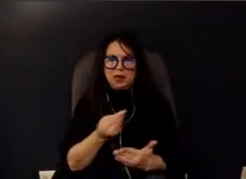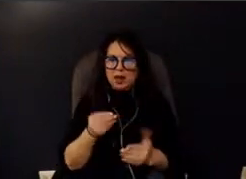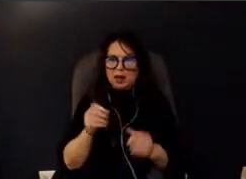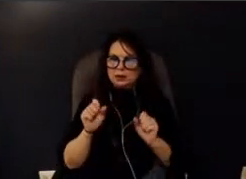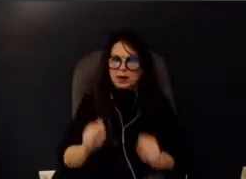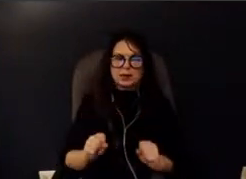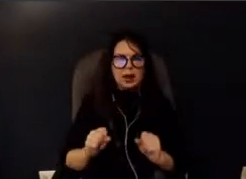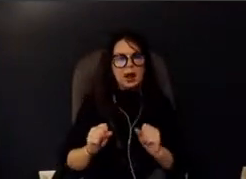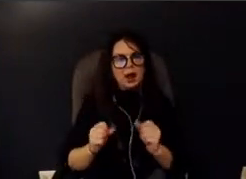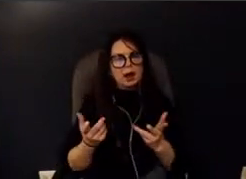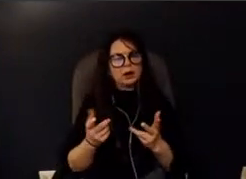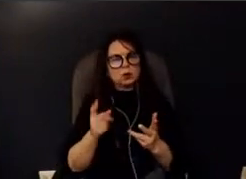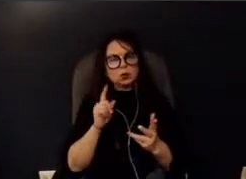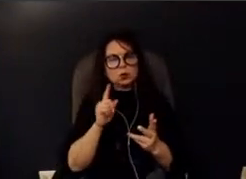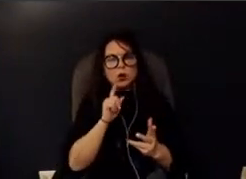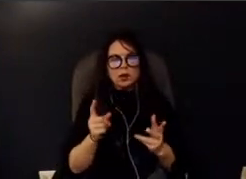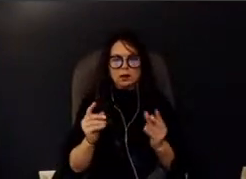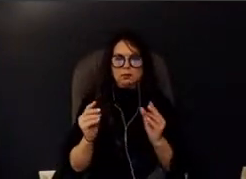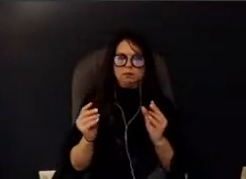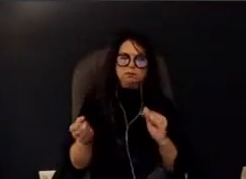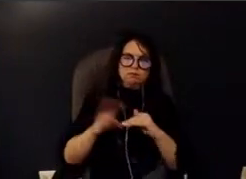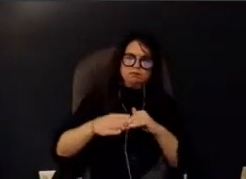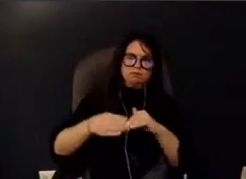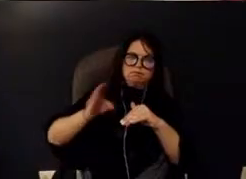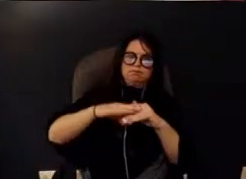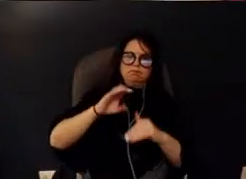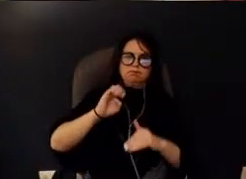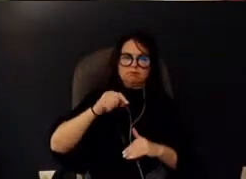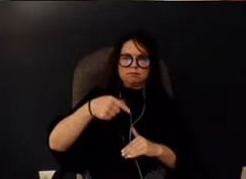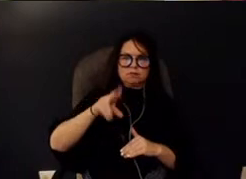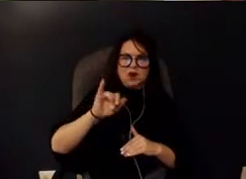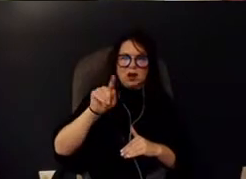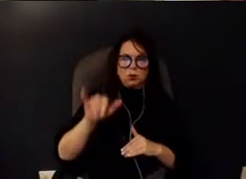Madam Chair, if I may follow up. Okay. Yes, go ahead, Councilmember.